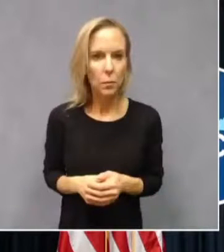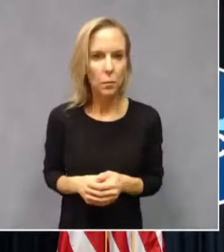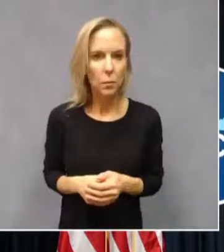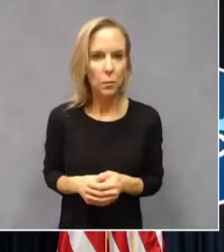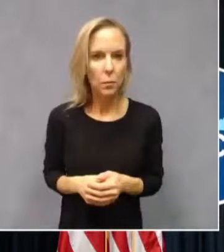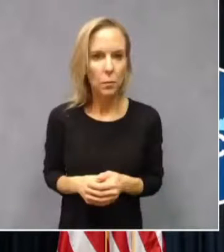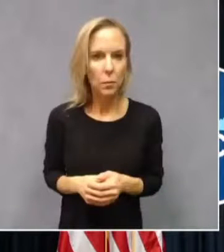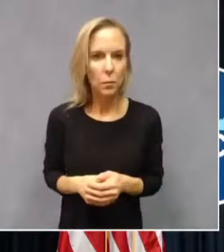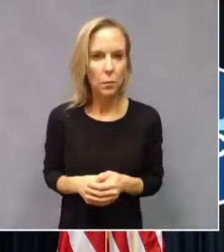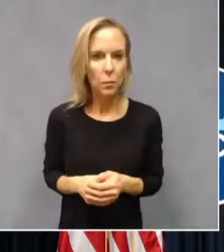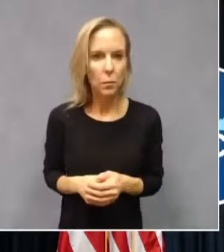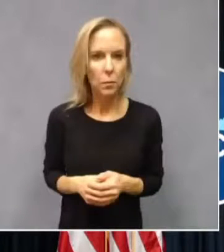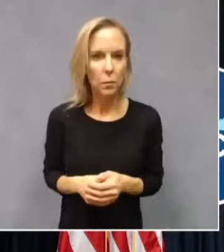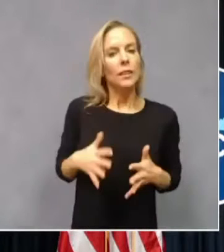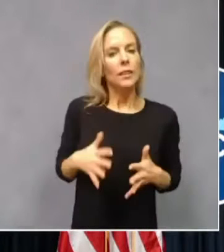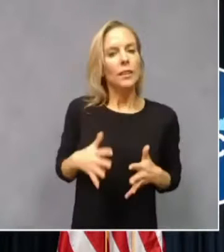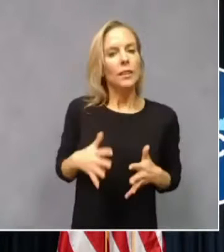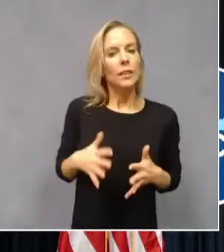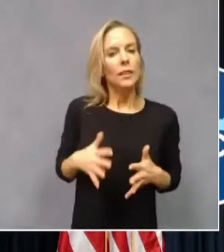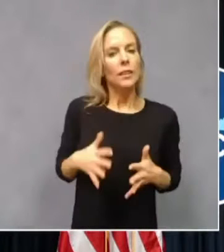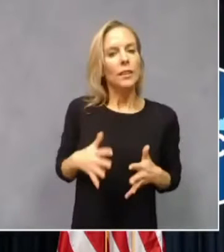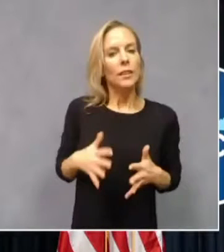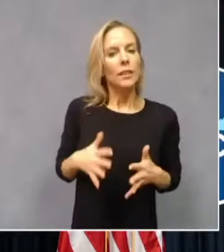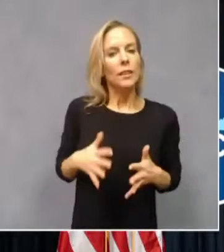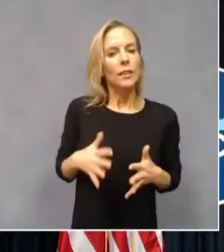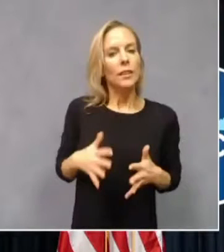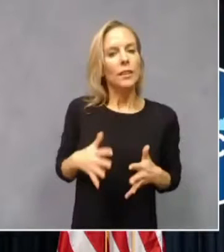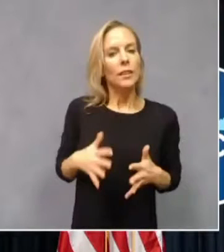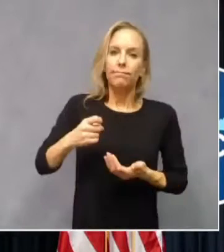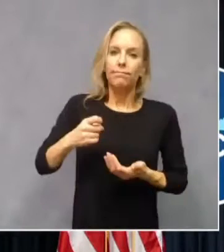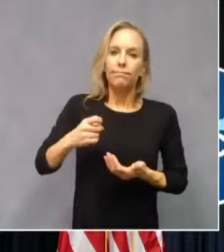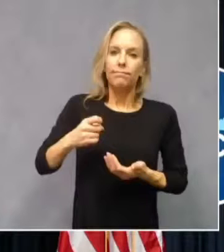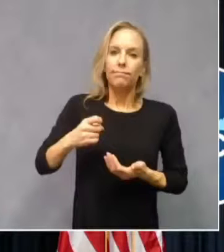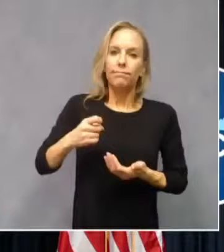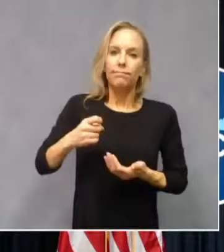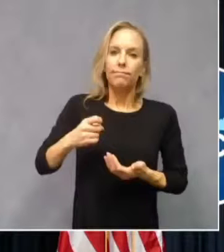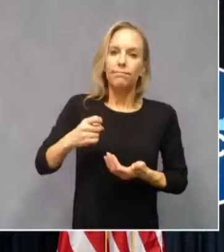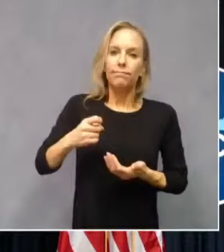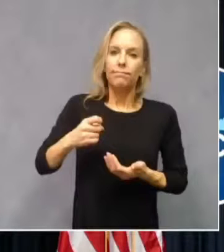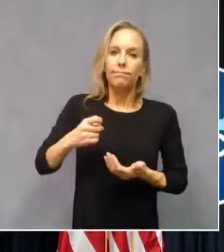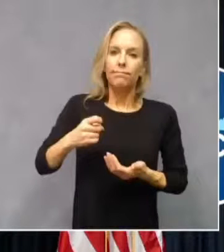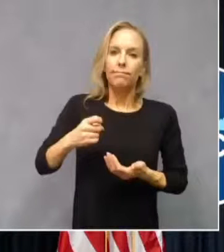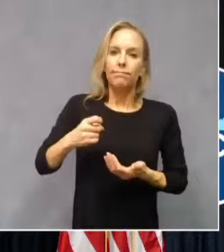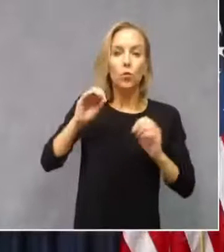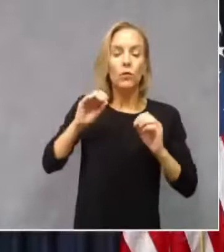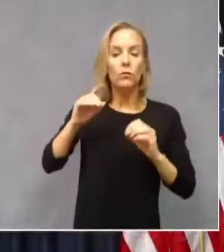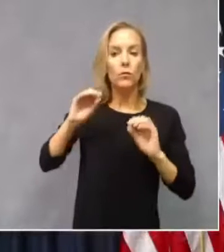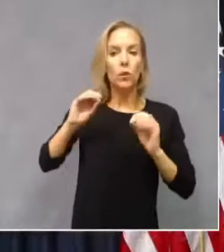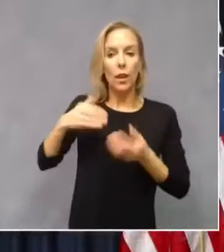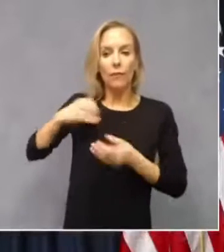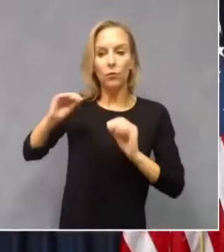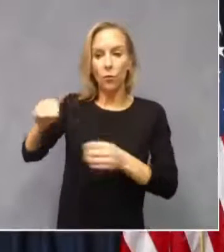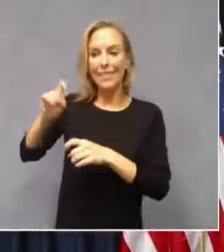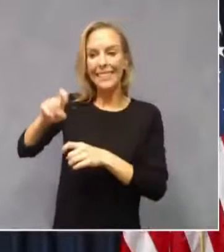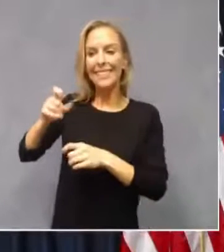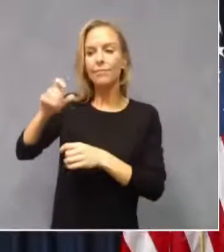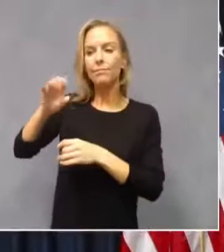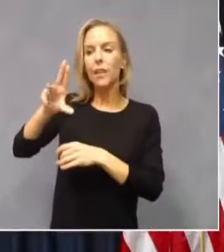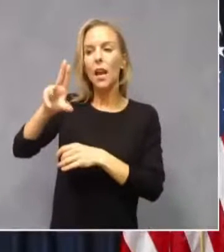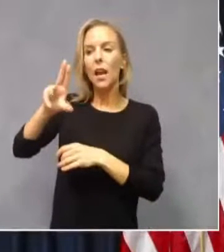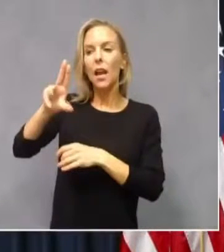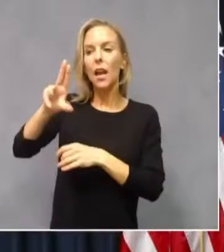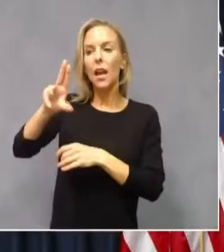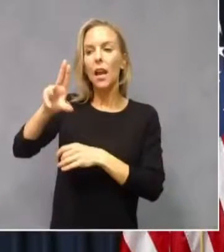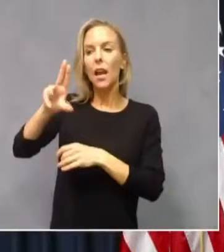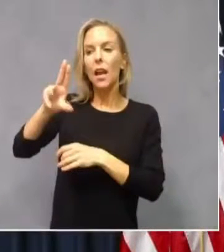Americans need help. They need relief. Those are on unemployment need an extension. That's got